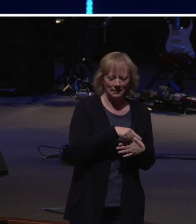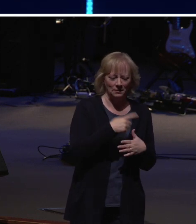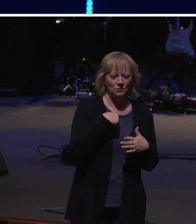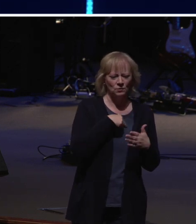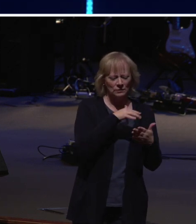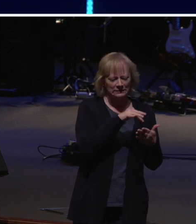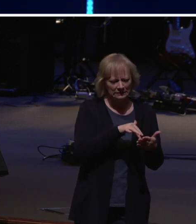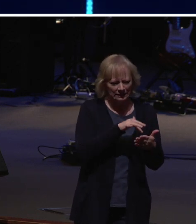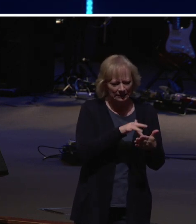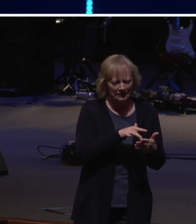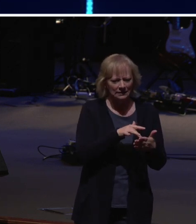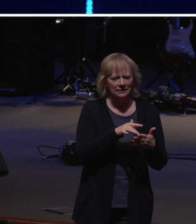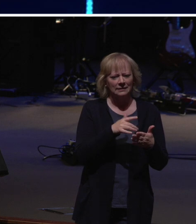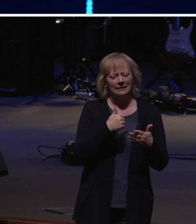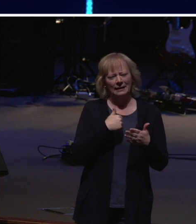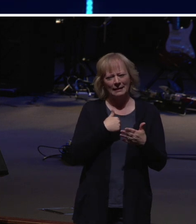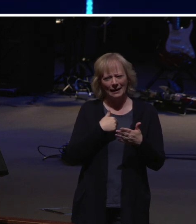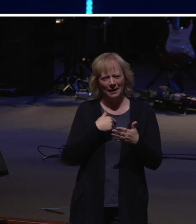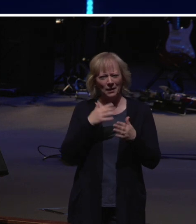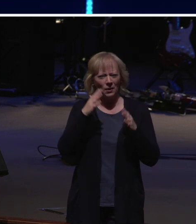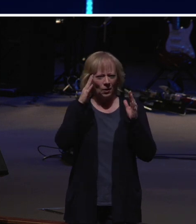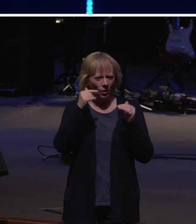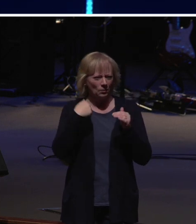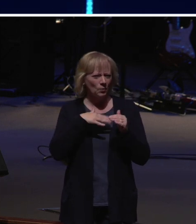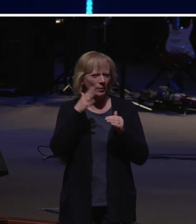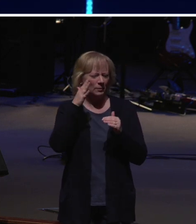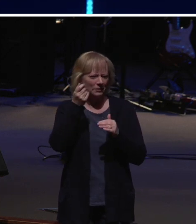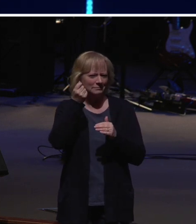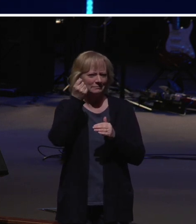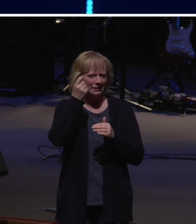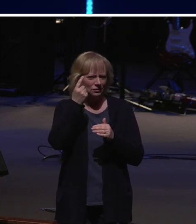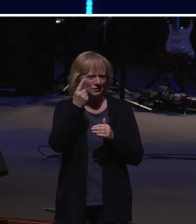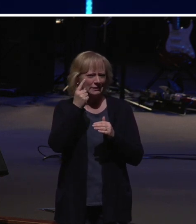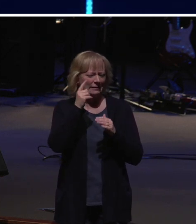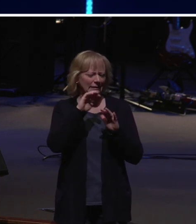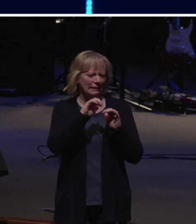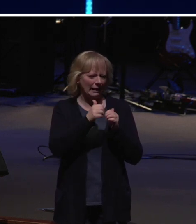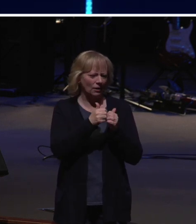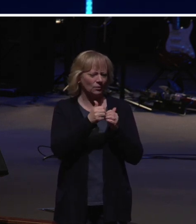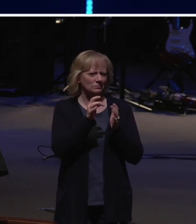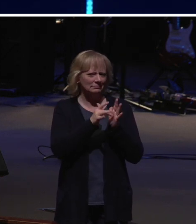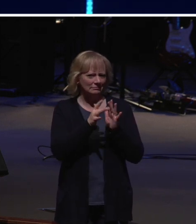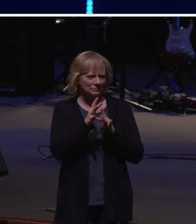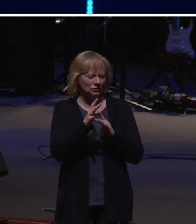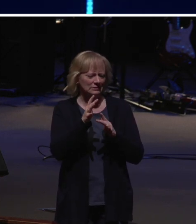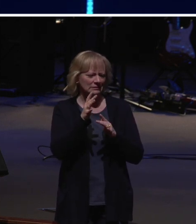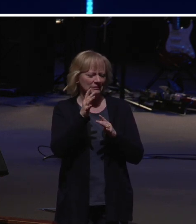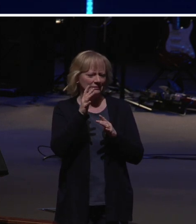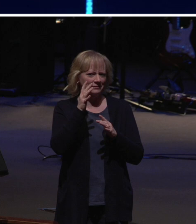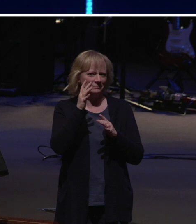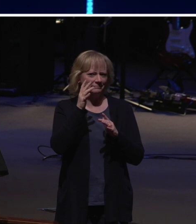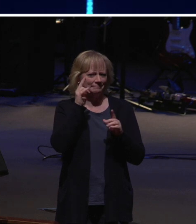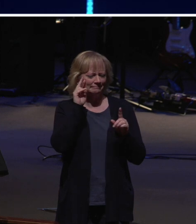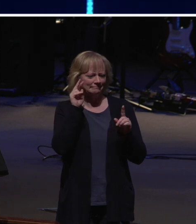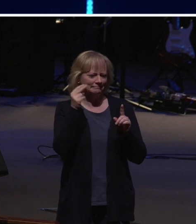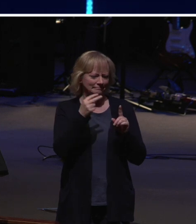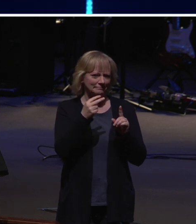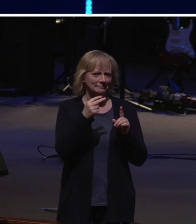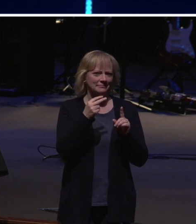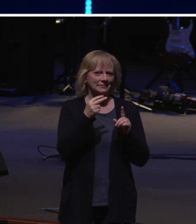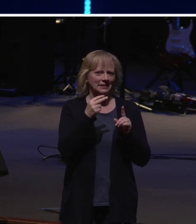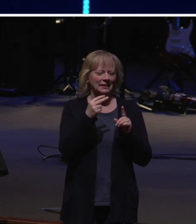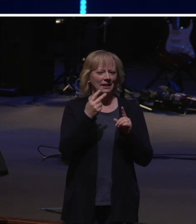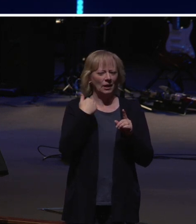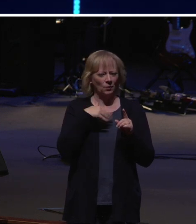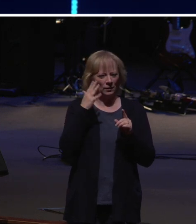that we'll see his heart in it and seek to knit ours, change